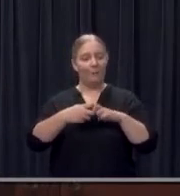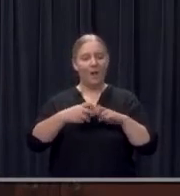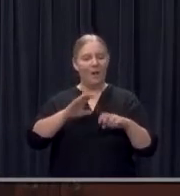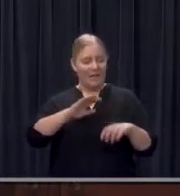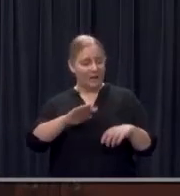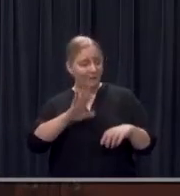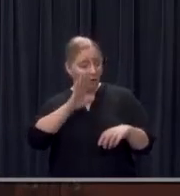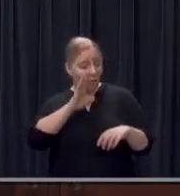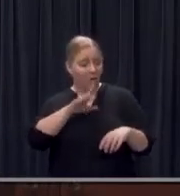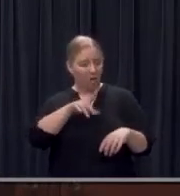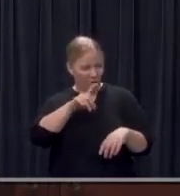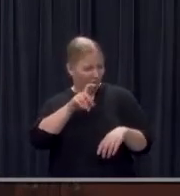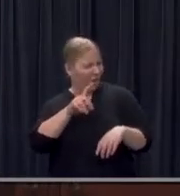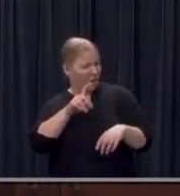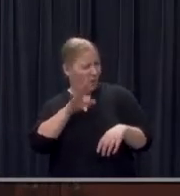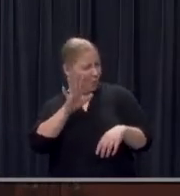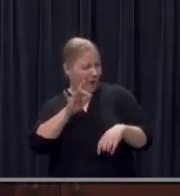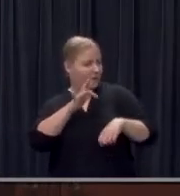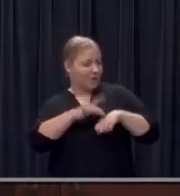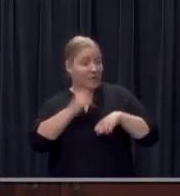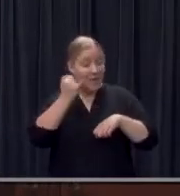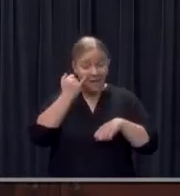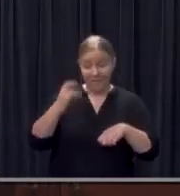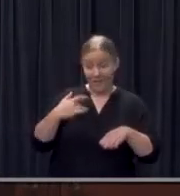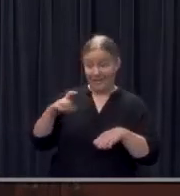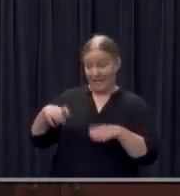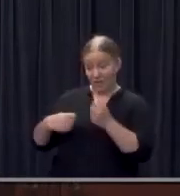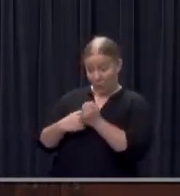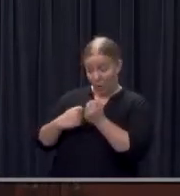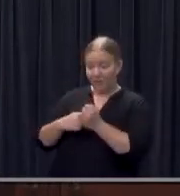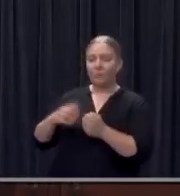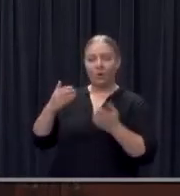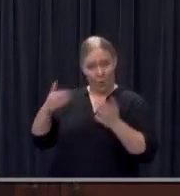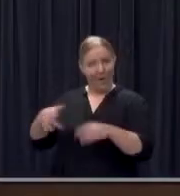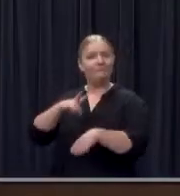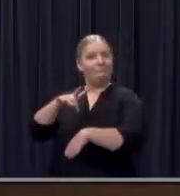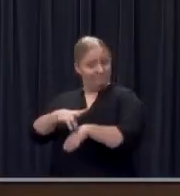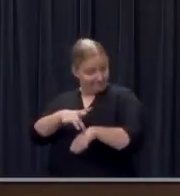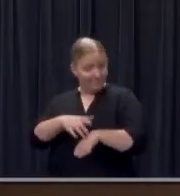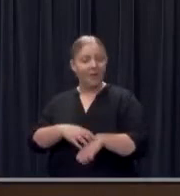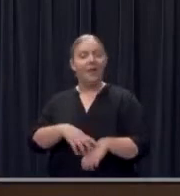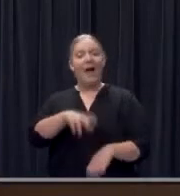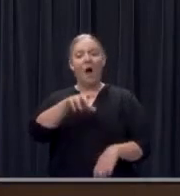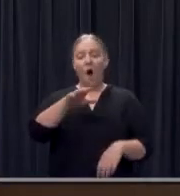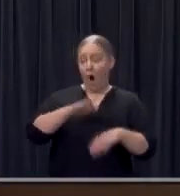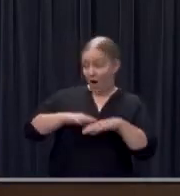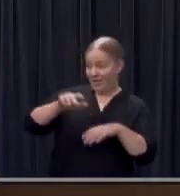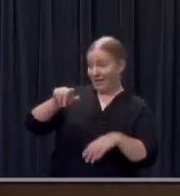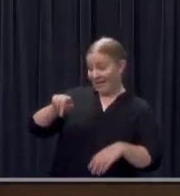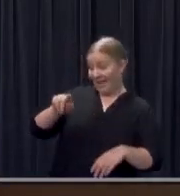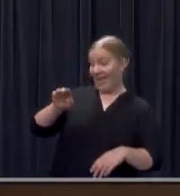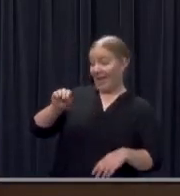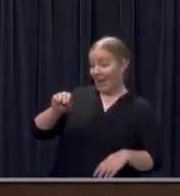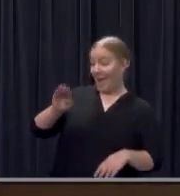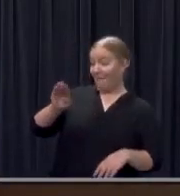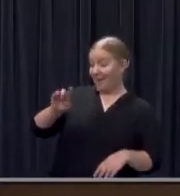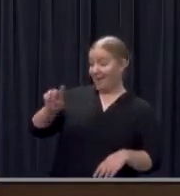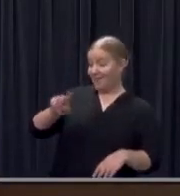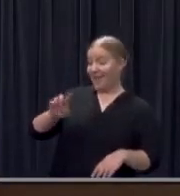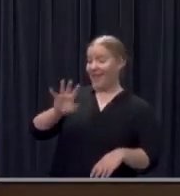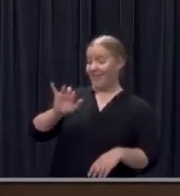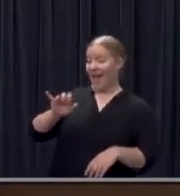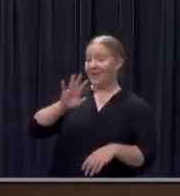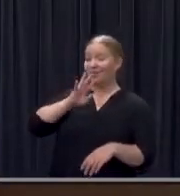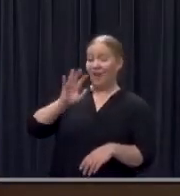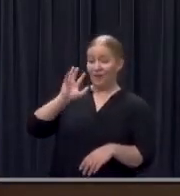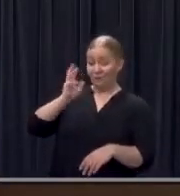button. If you think there's a situation that you need assistance with, you hit it. Good. On KMBZ in the talk radio realm,